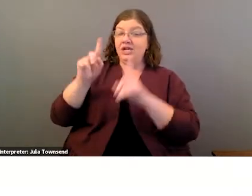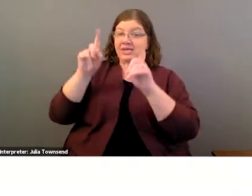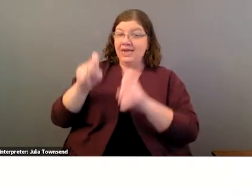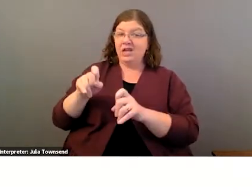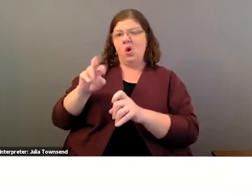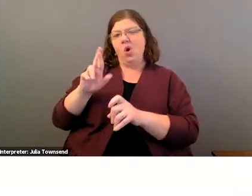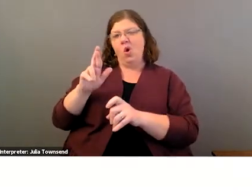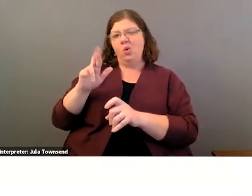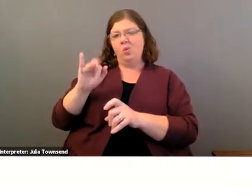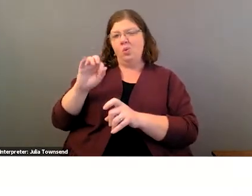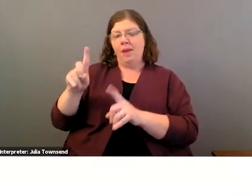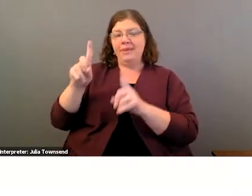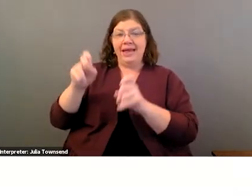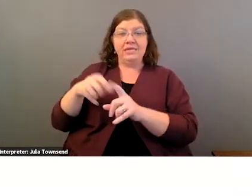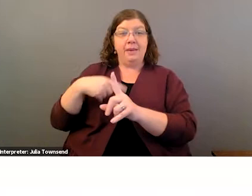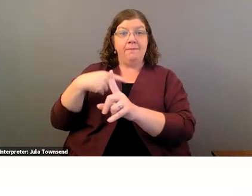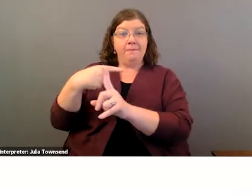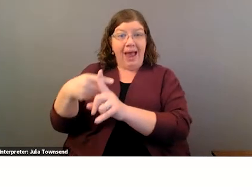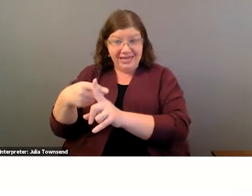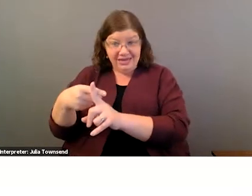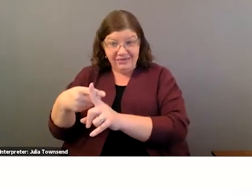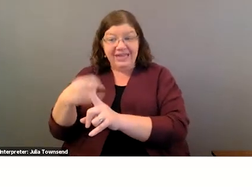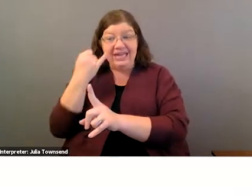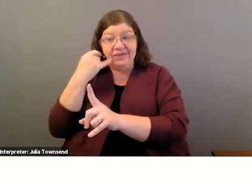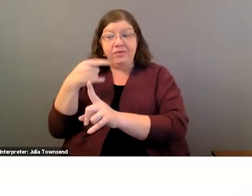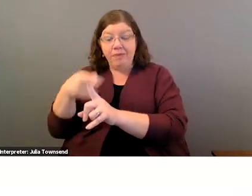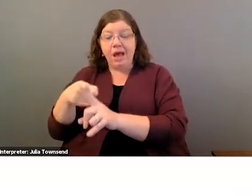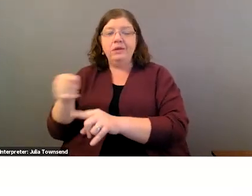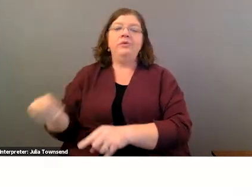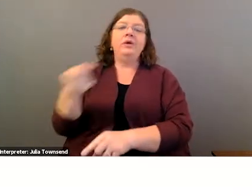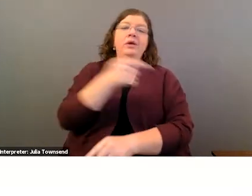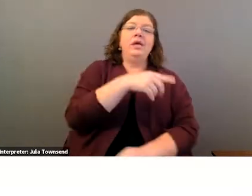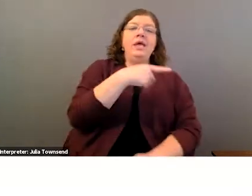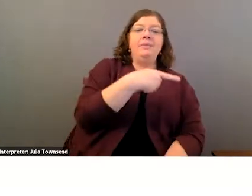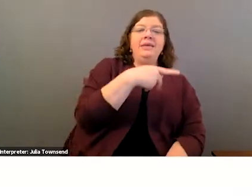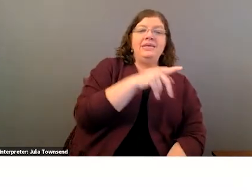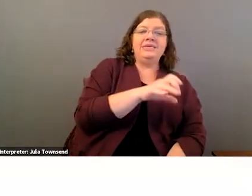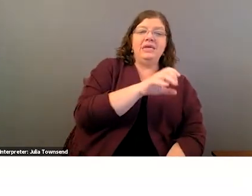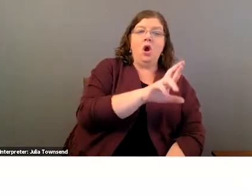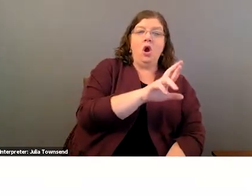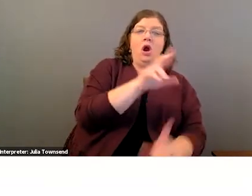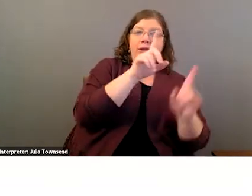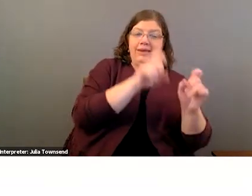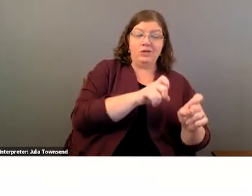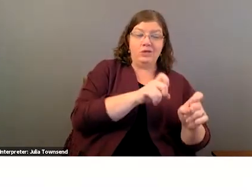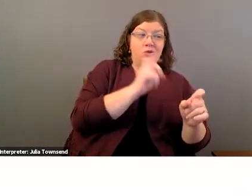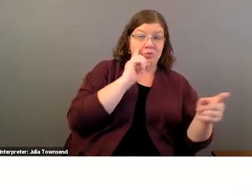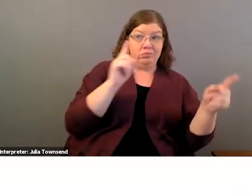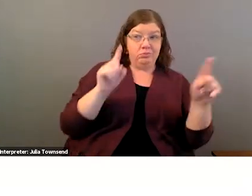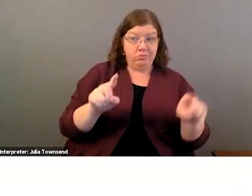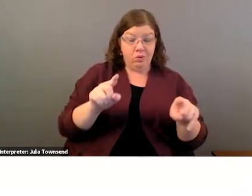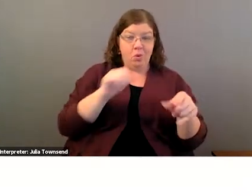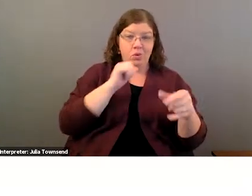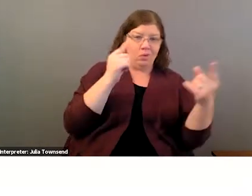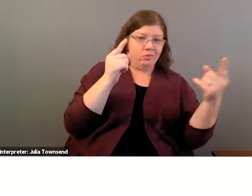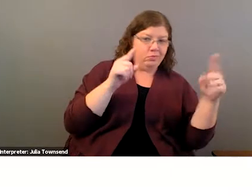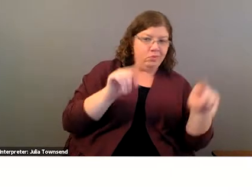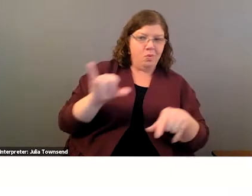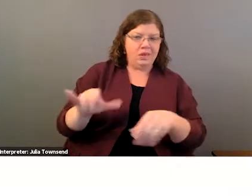test will then take a PCR test to confirm or negate the antigen